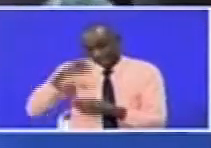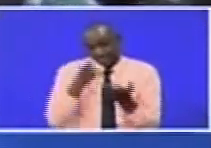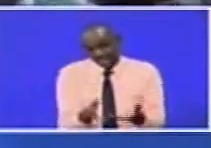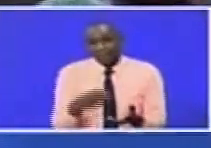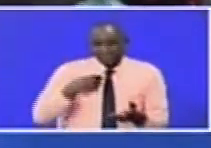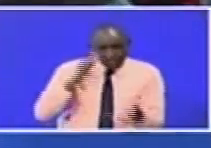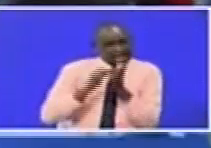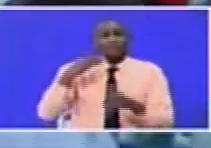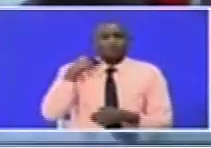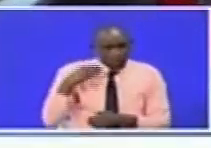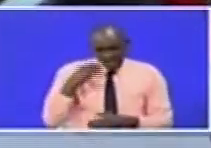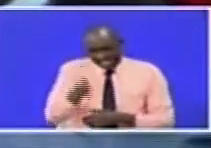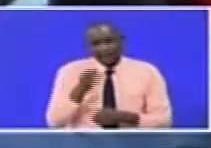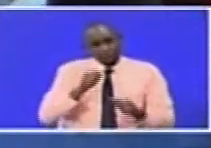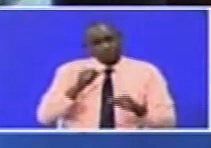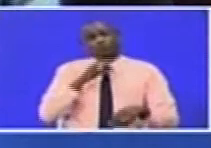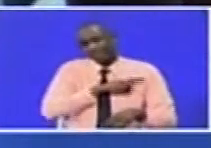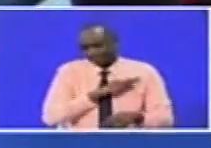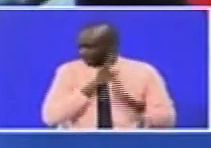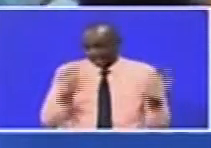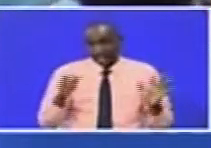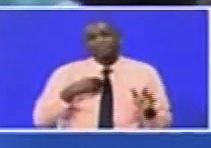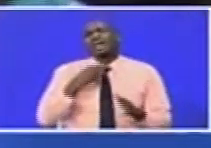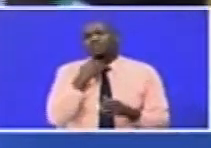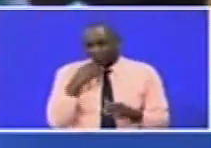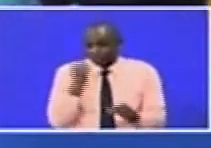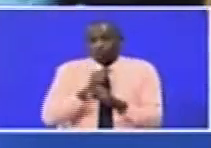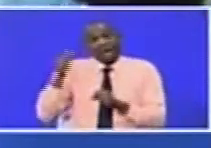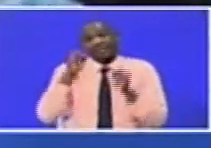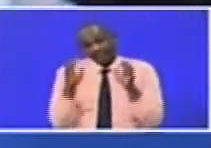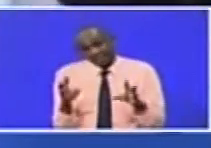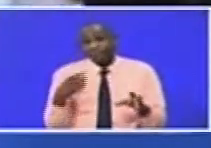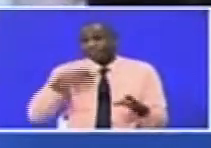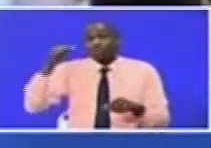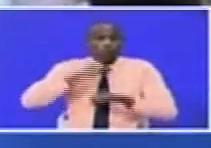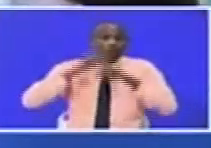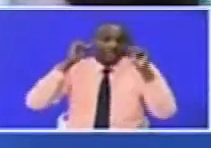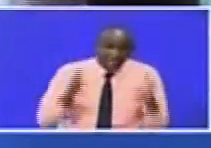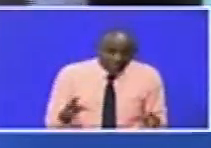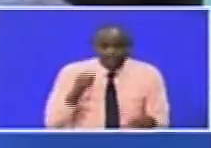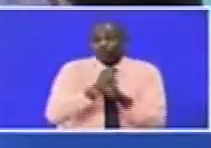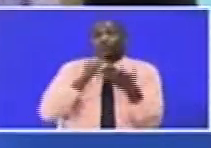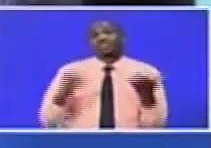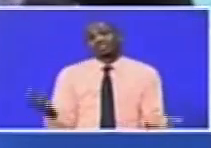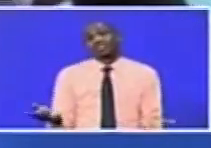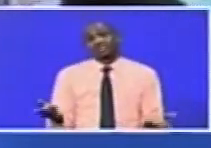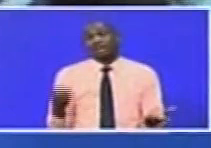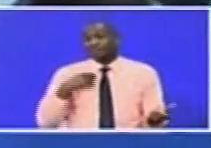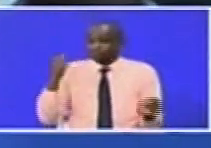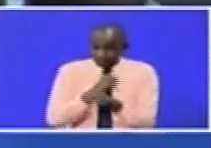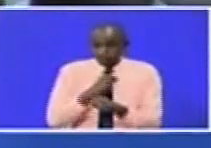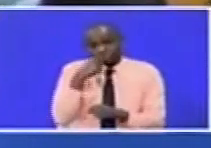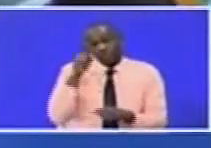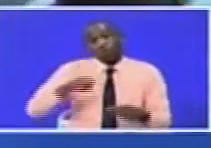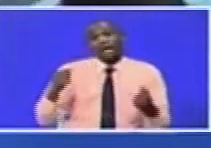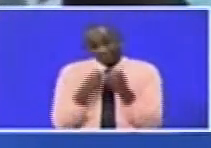to become a thief so that I can earn a living. I don't know how to do anything else. I didn't go to school. What else can I do? I can't tell you what will